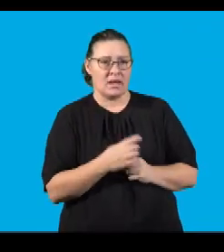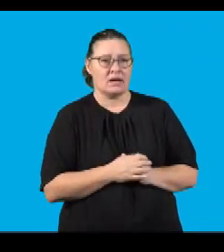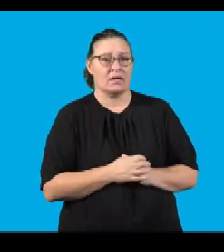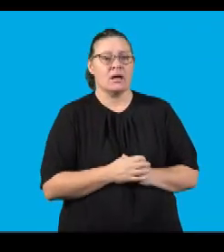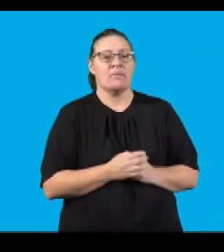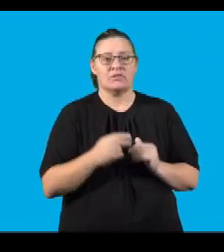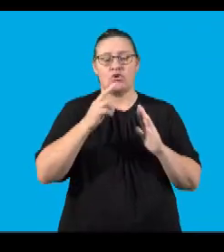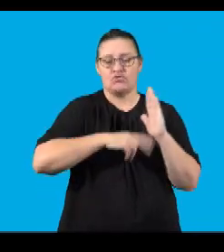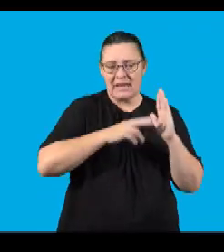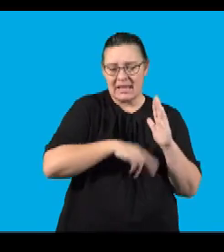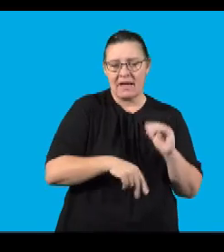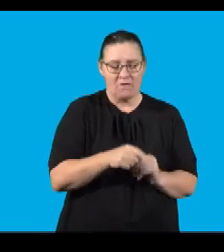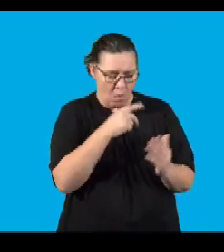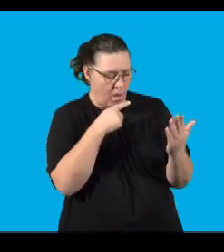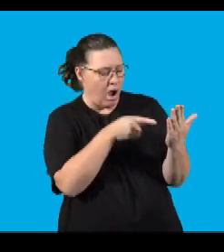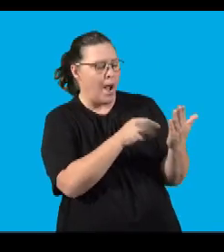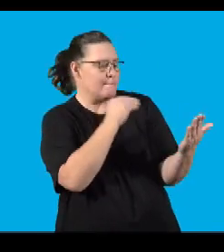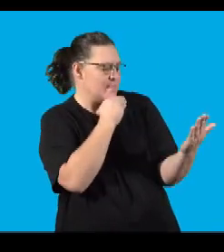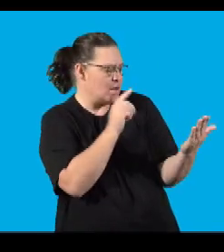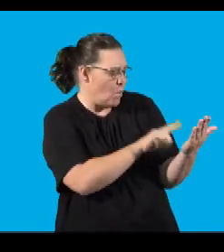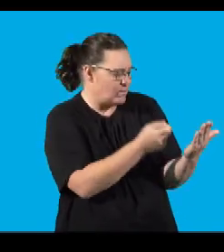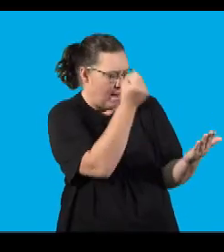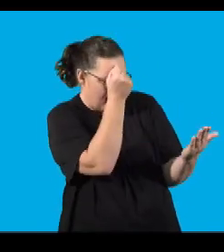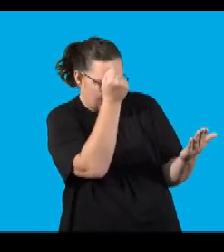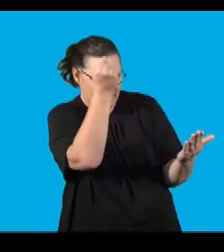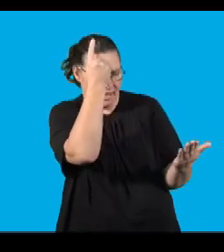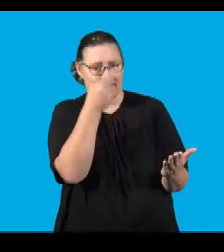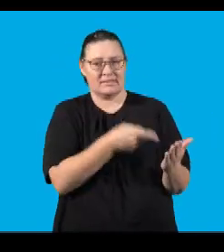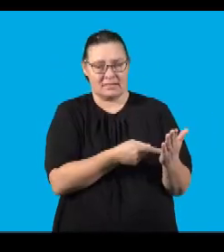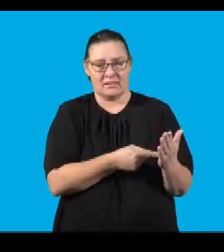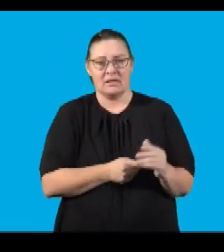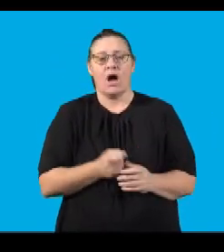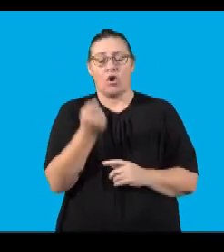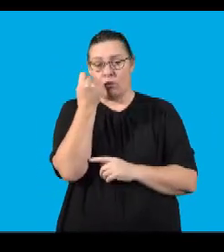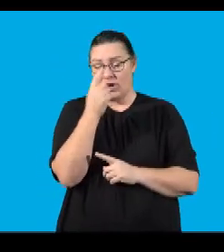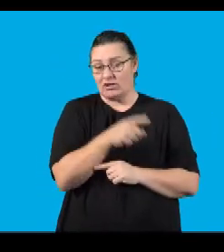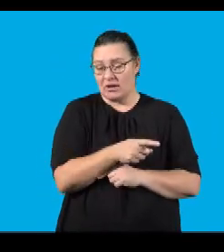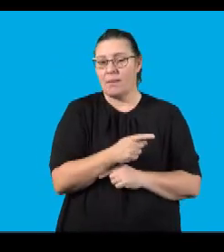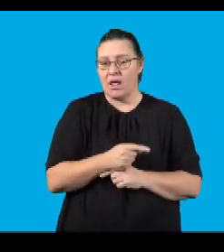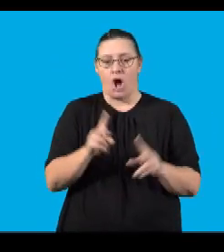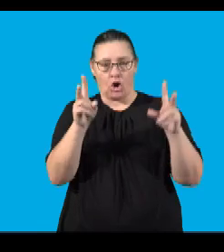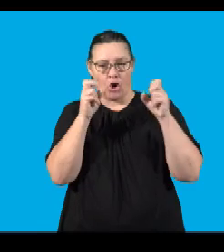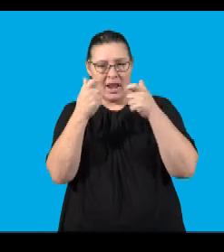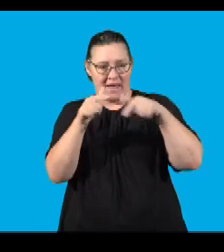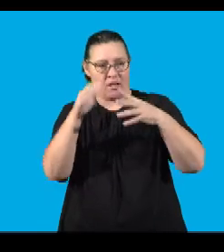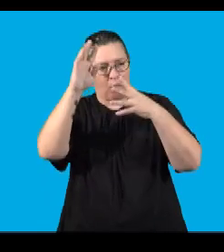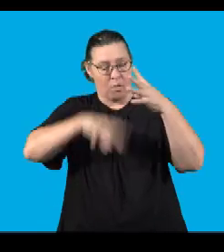of course is reading for meaning and understanding, the comprehension. This question will include all